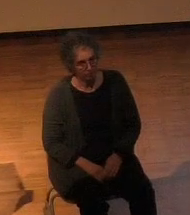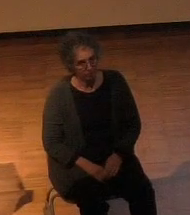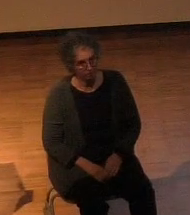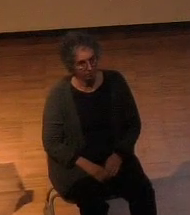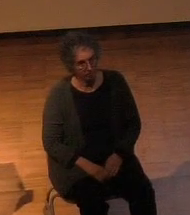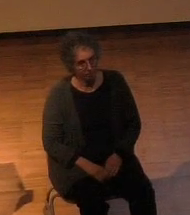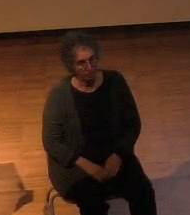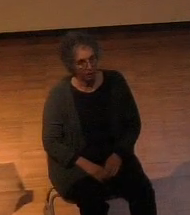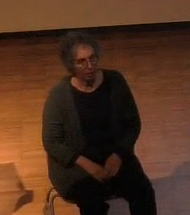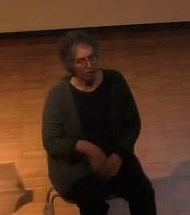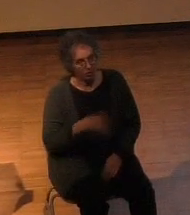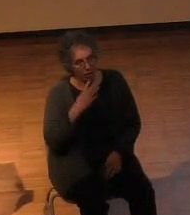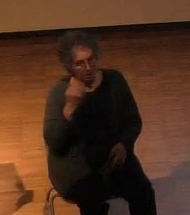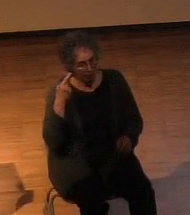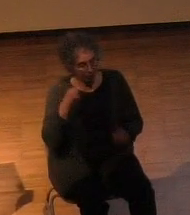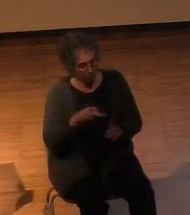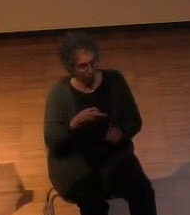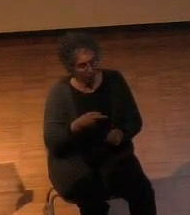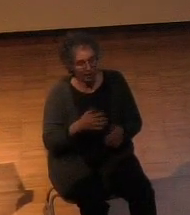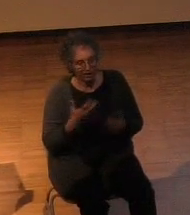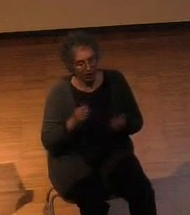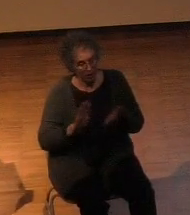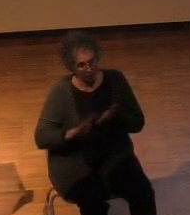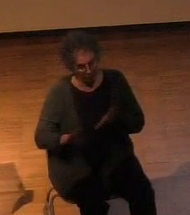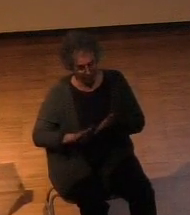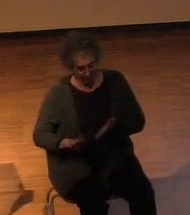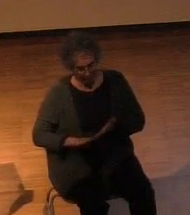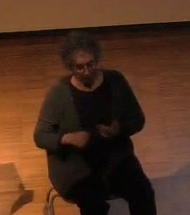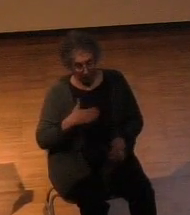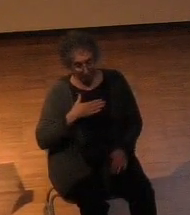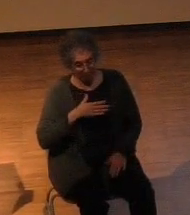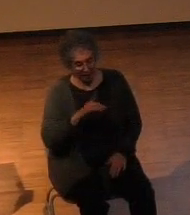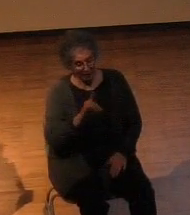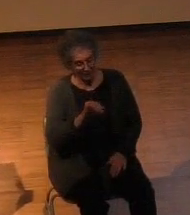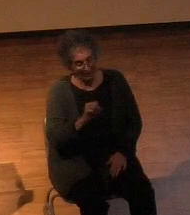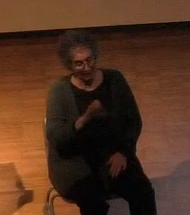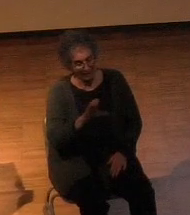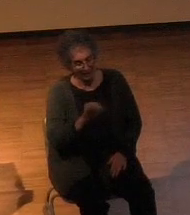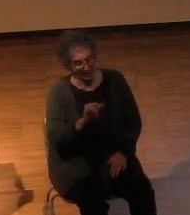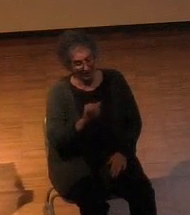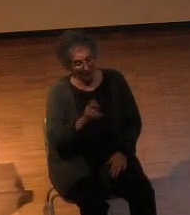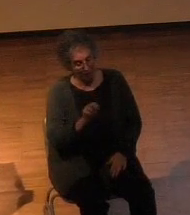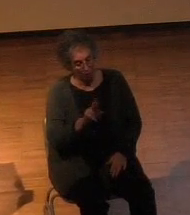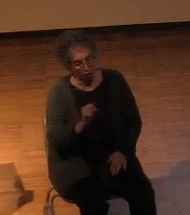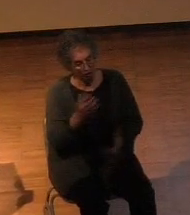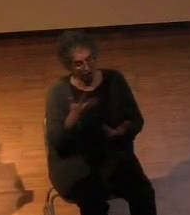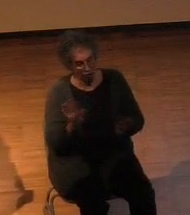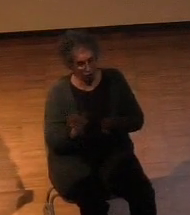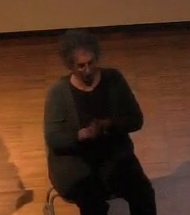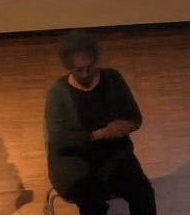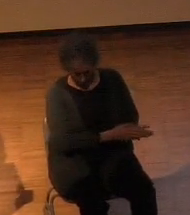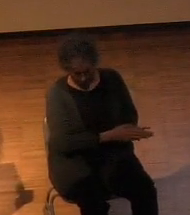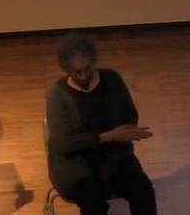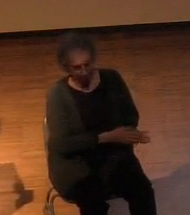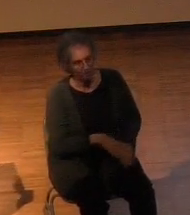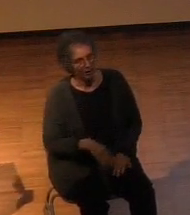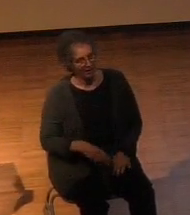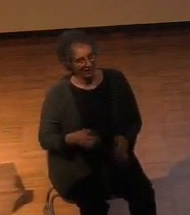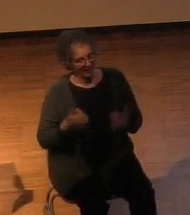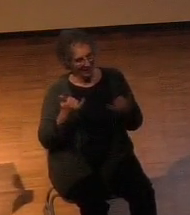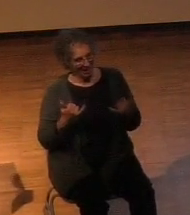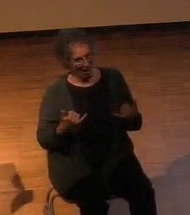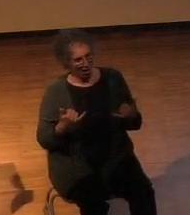get to the thing now that I've given you all my disclaimers. All right. So I think